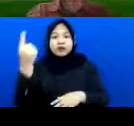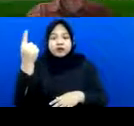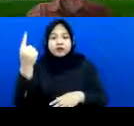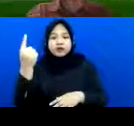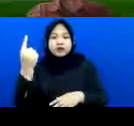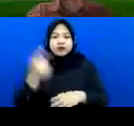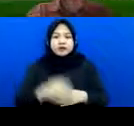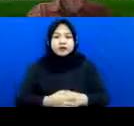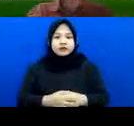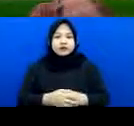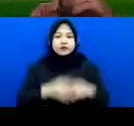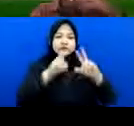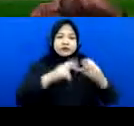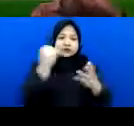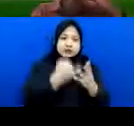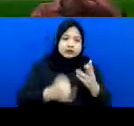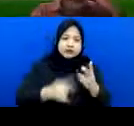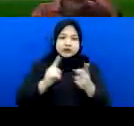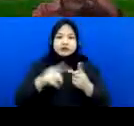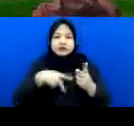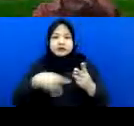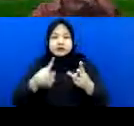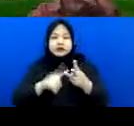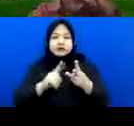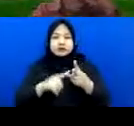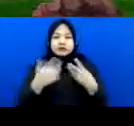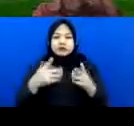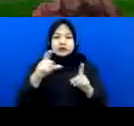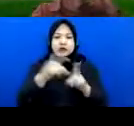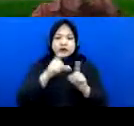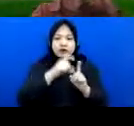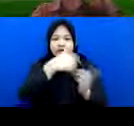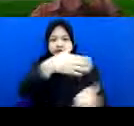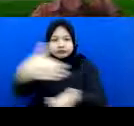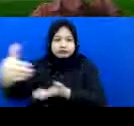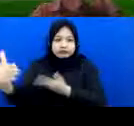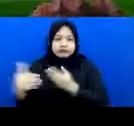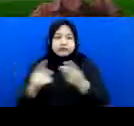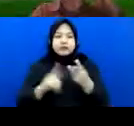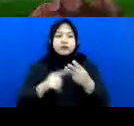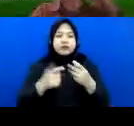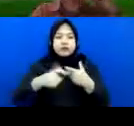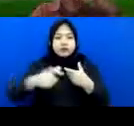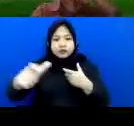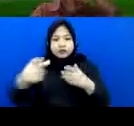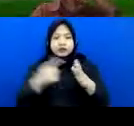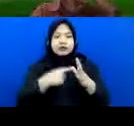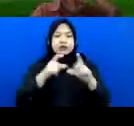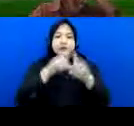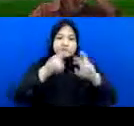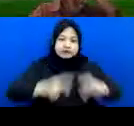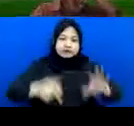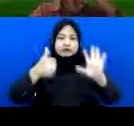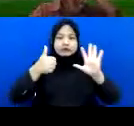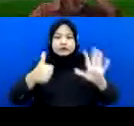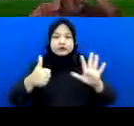design, our participant, how are we going to collect our data, and the procedure, data analysis, and the last